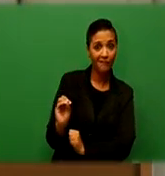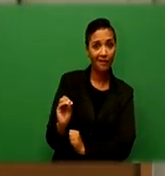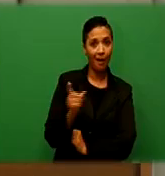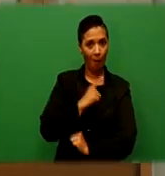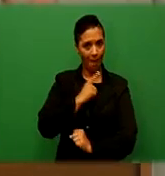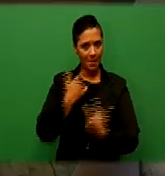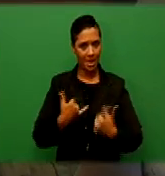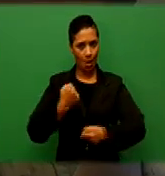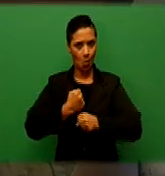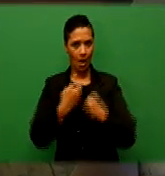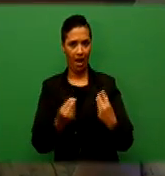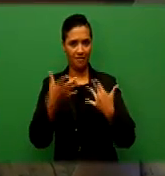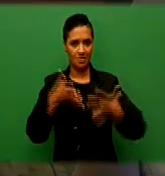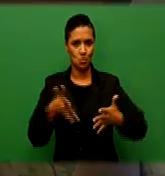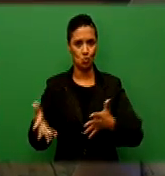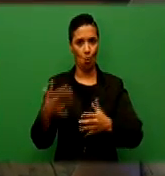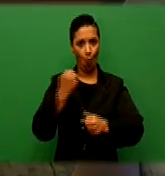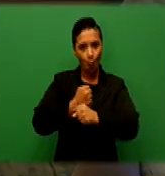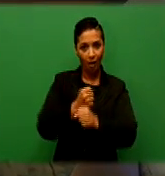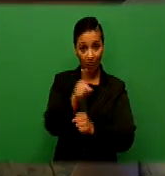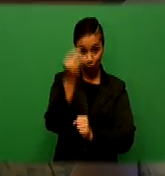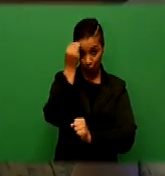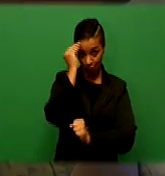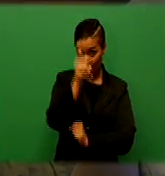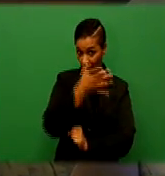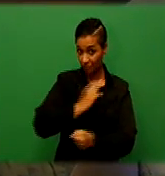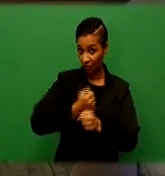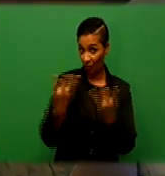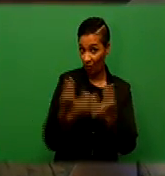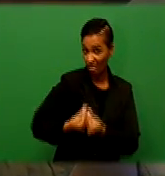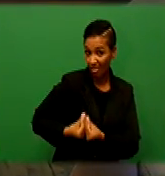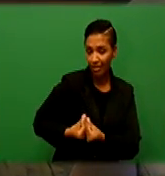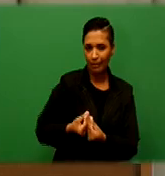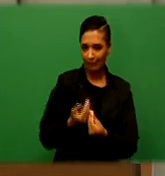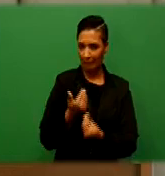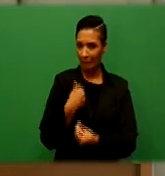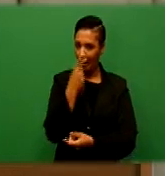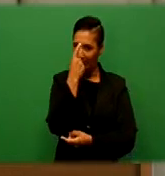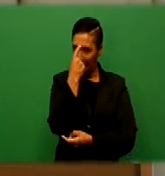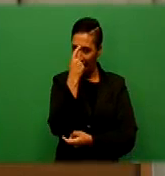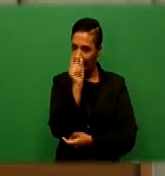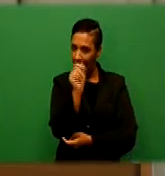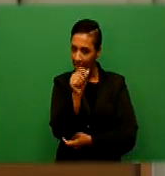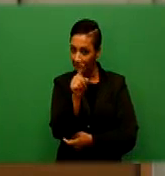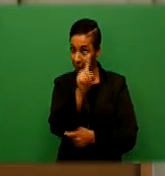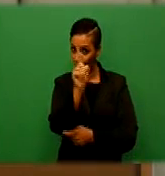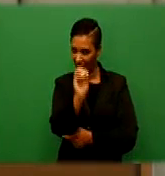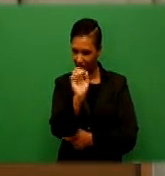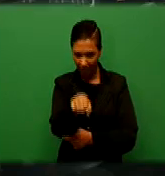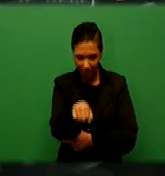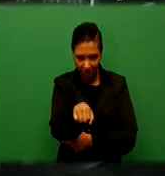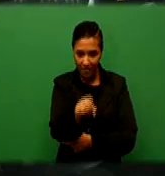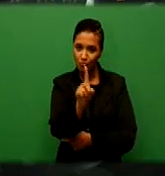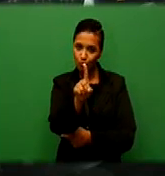working on this assignment for this company. Would you be interested in that job? I presume you include those. But